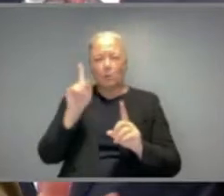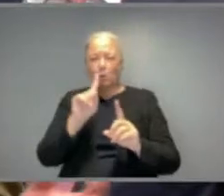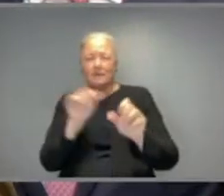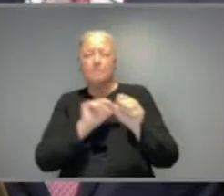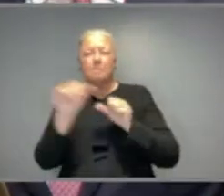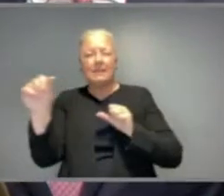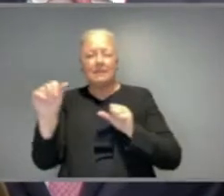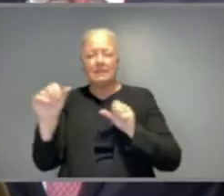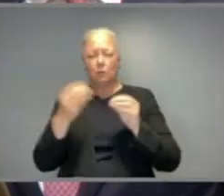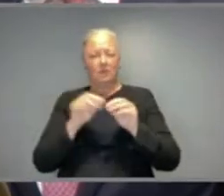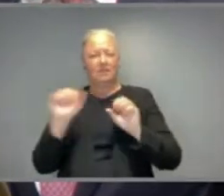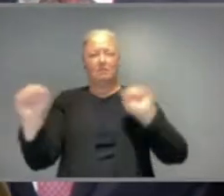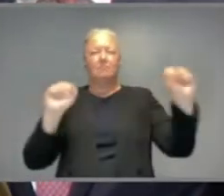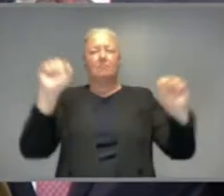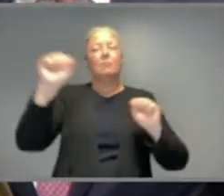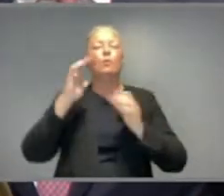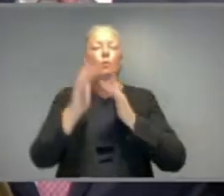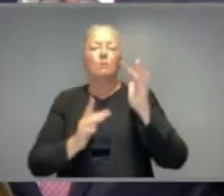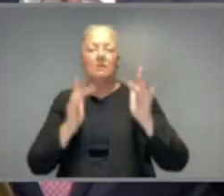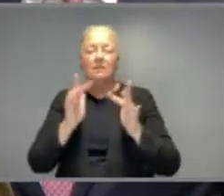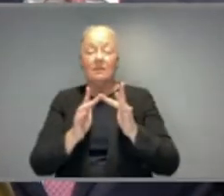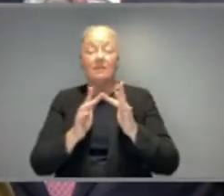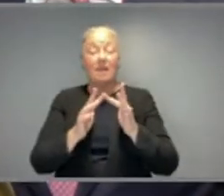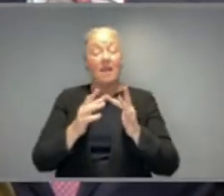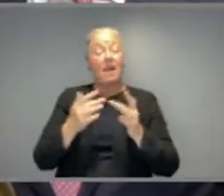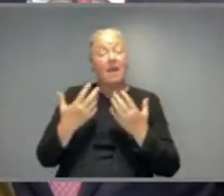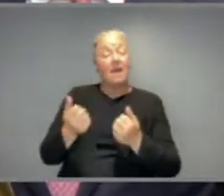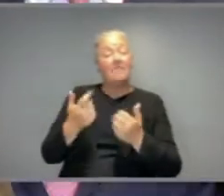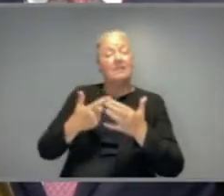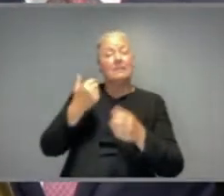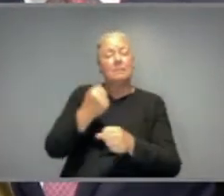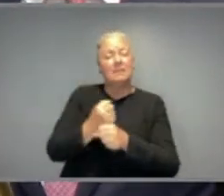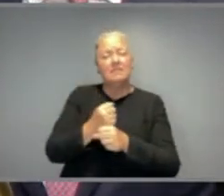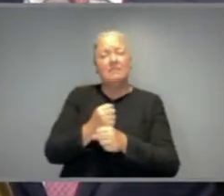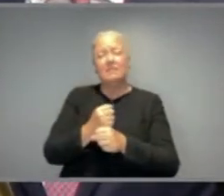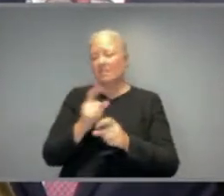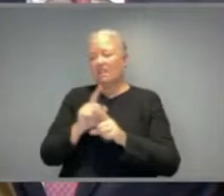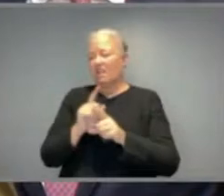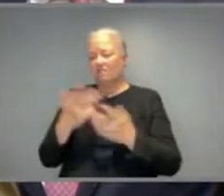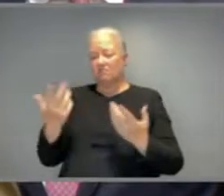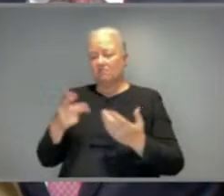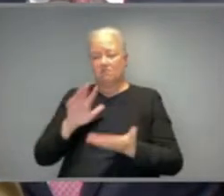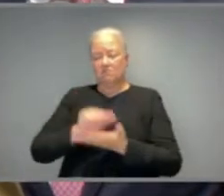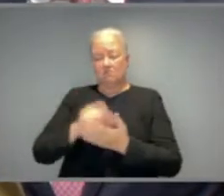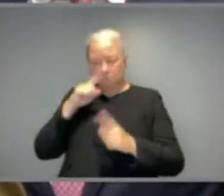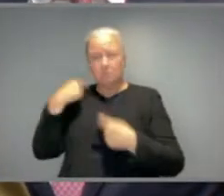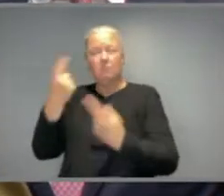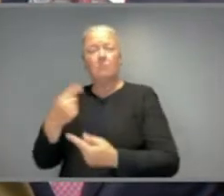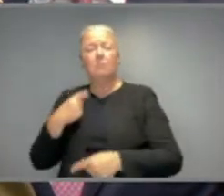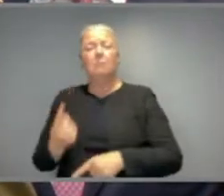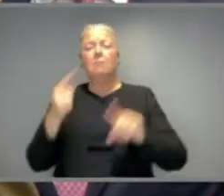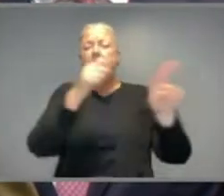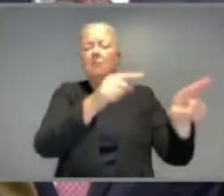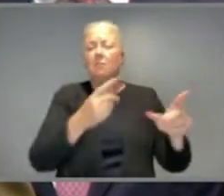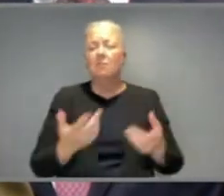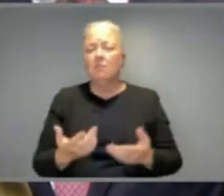But I've also seen examples of next day bookings. I mean, there are many opportunities for AstraZeneca right